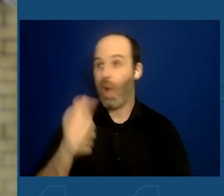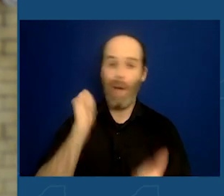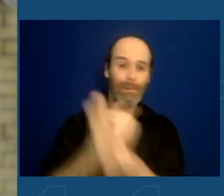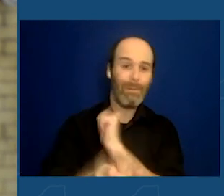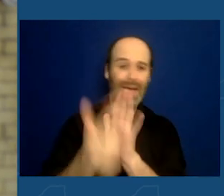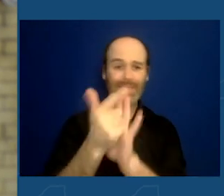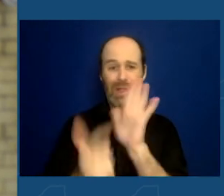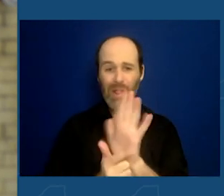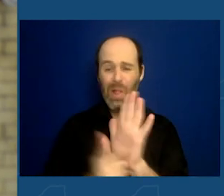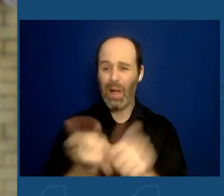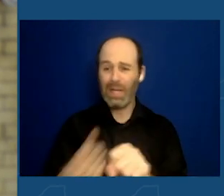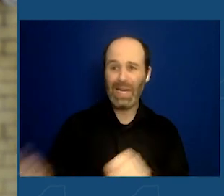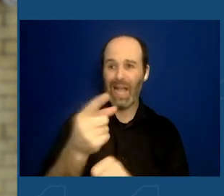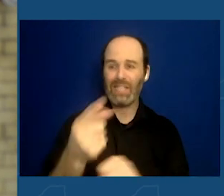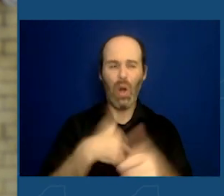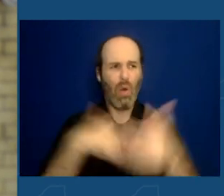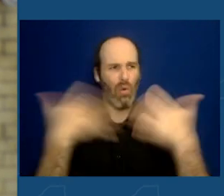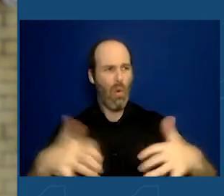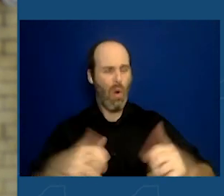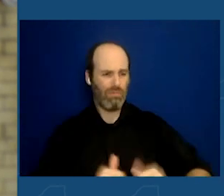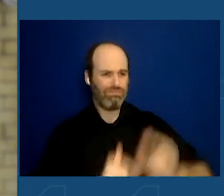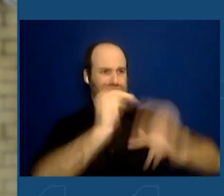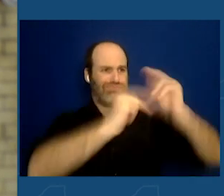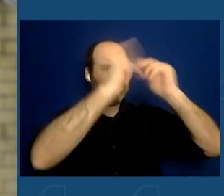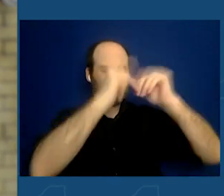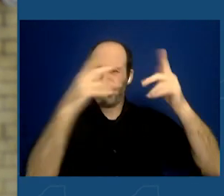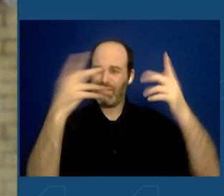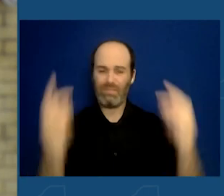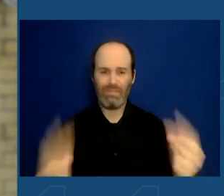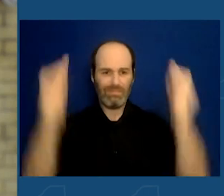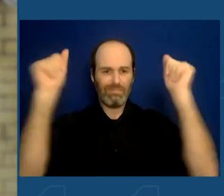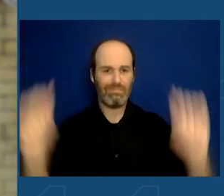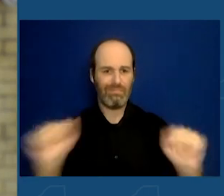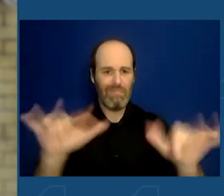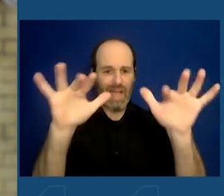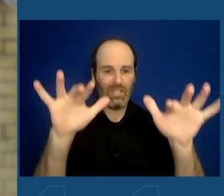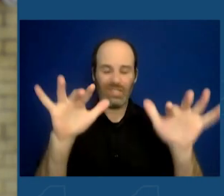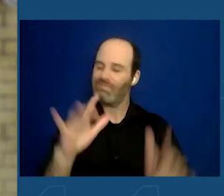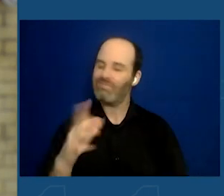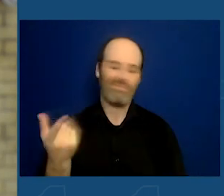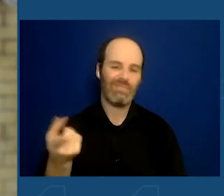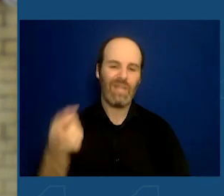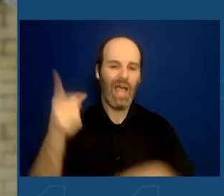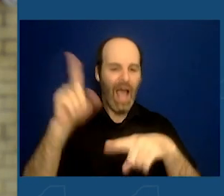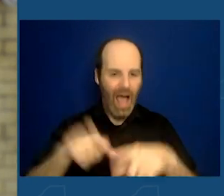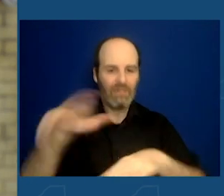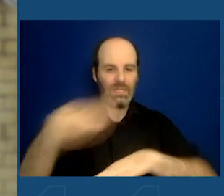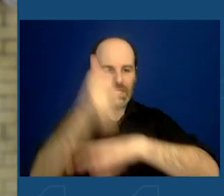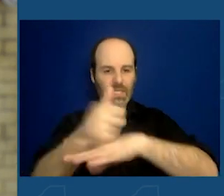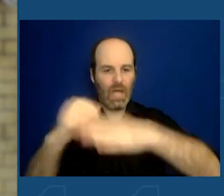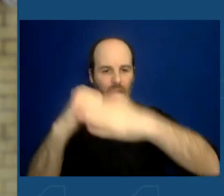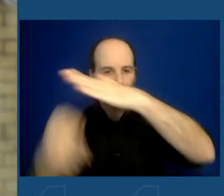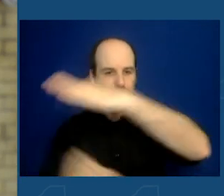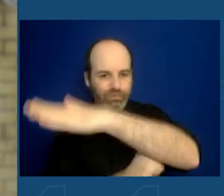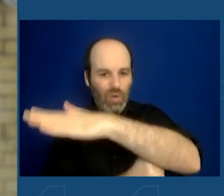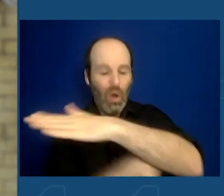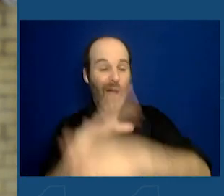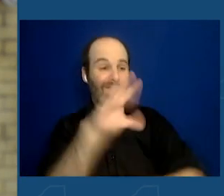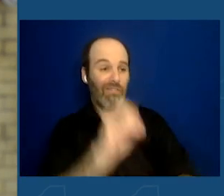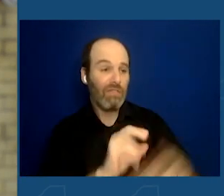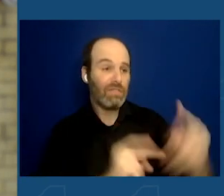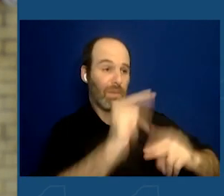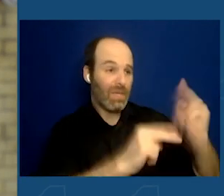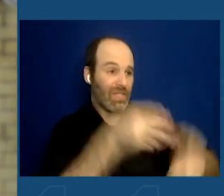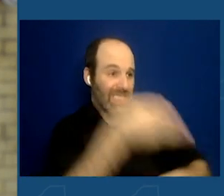from the gardens 800,000 units. We have to put a framework in place, but it's going to be 50 units here, 100 units